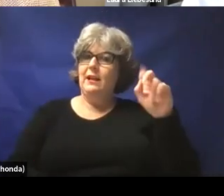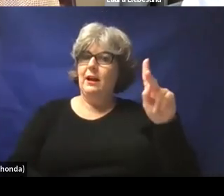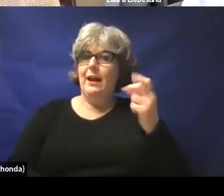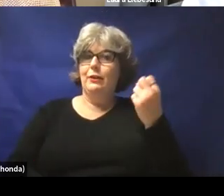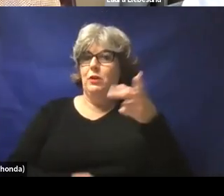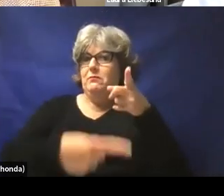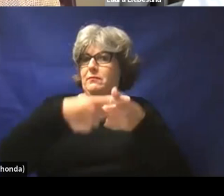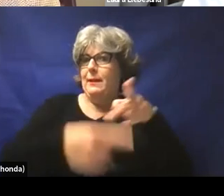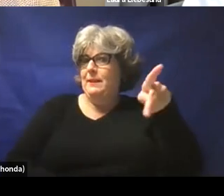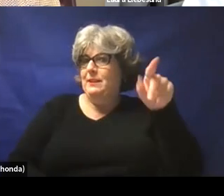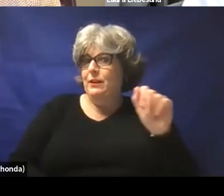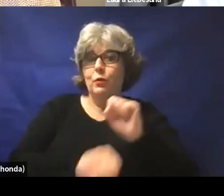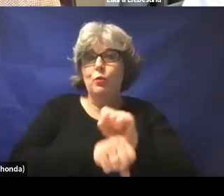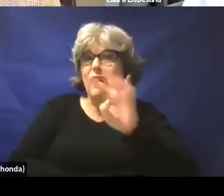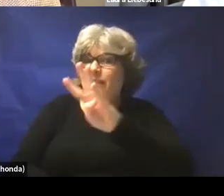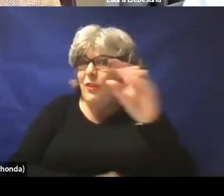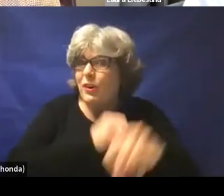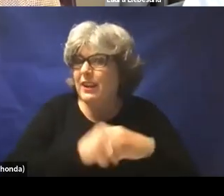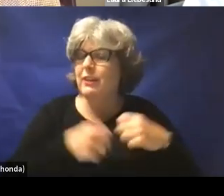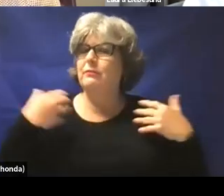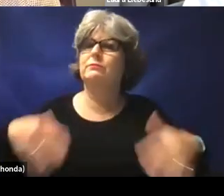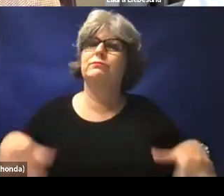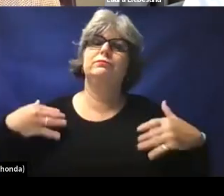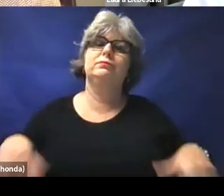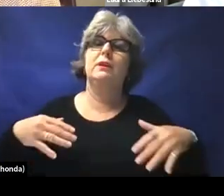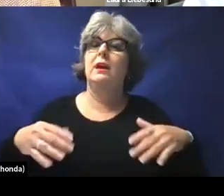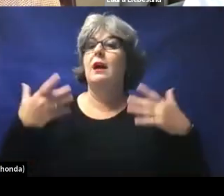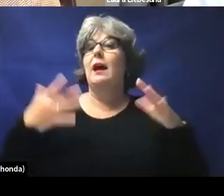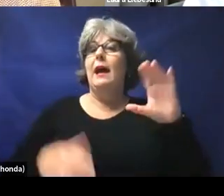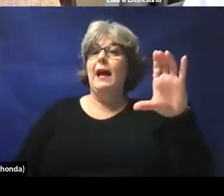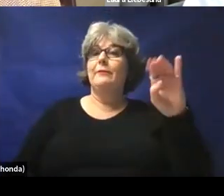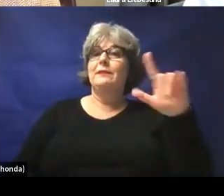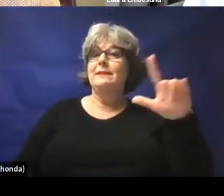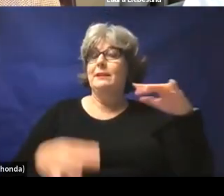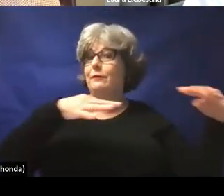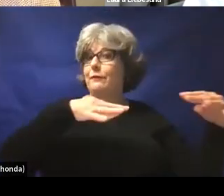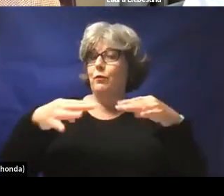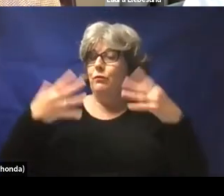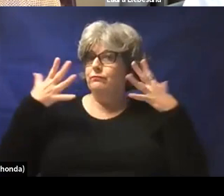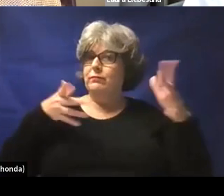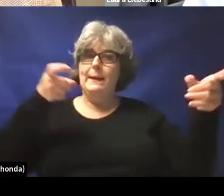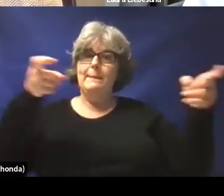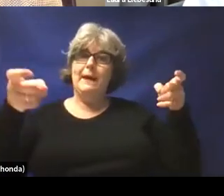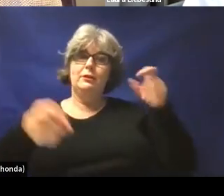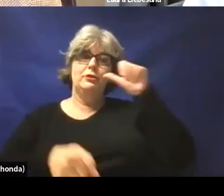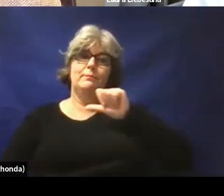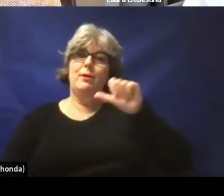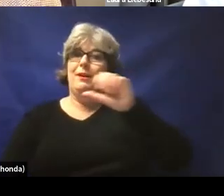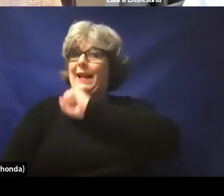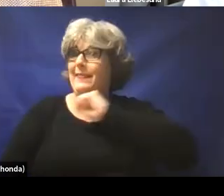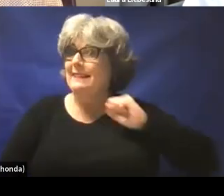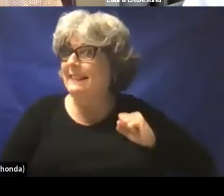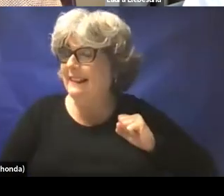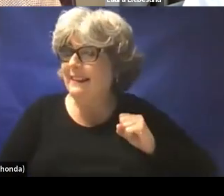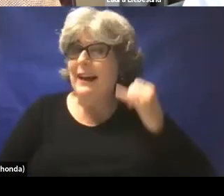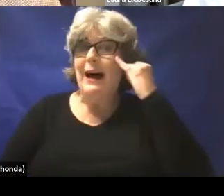Pennsylvania, and worked there for about 40 years. And after the Civil War, he went on to manage the bar in the Senate.